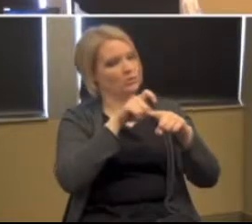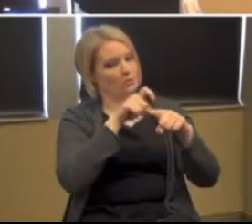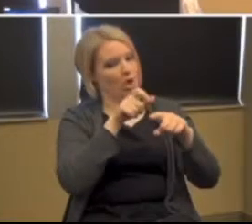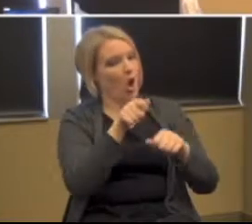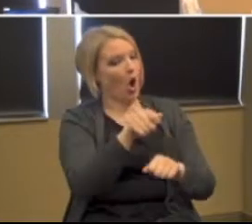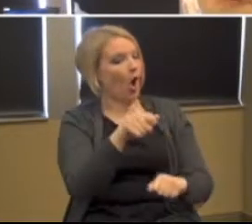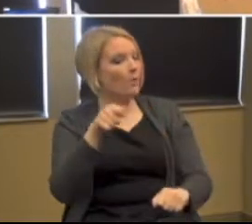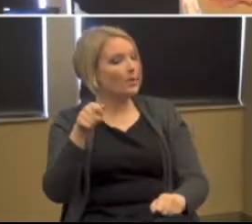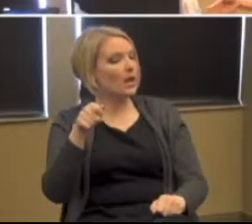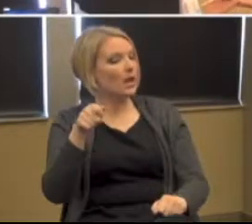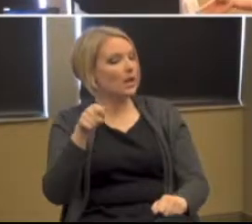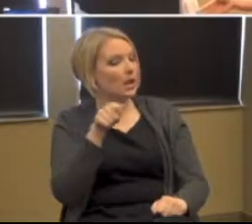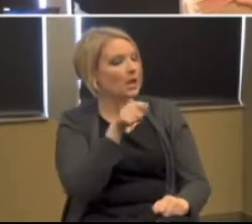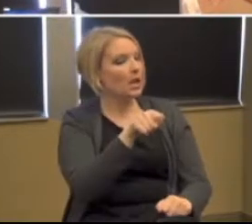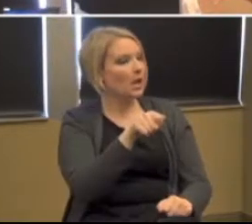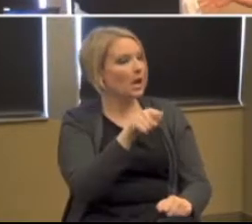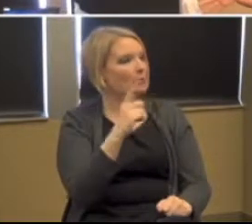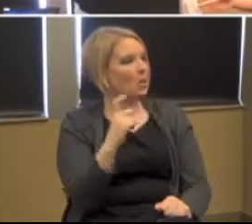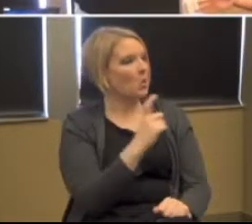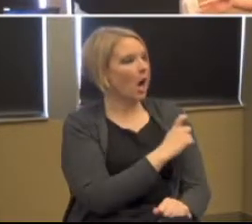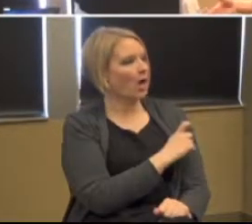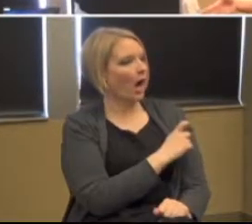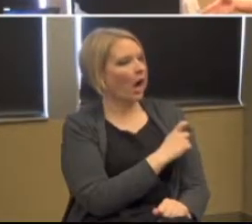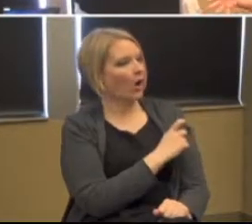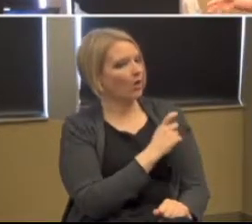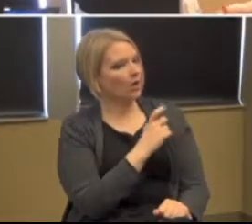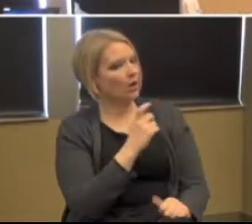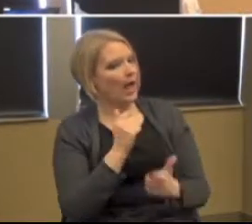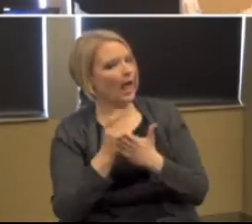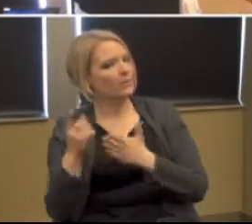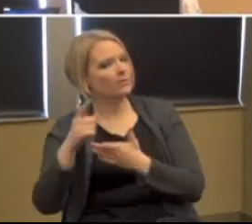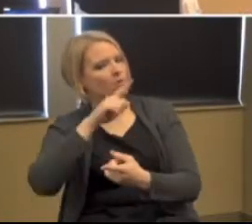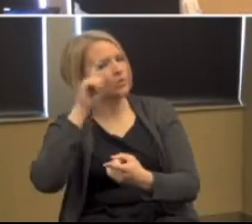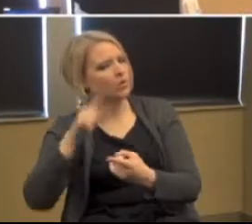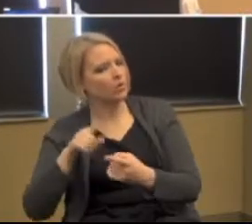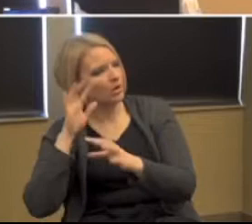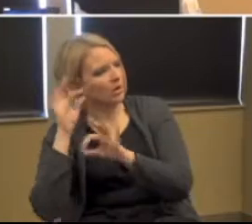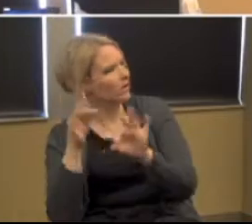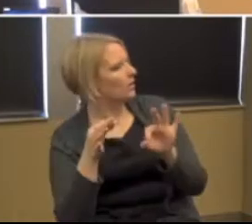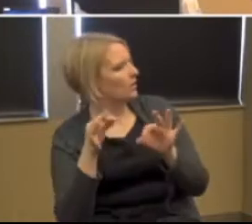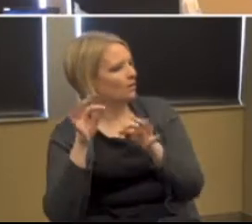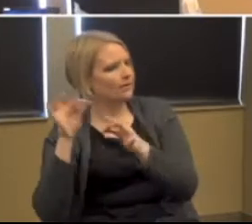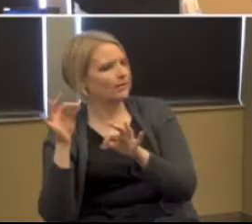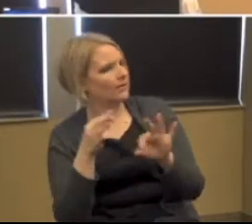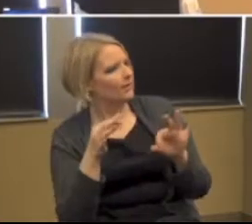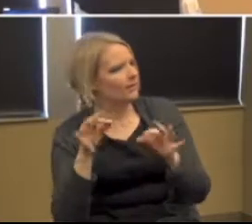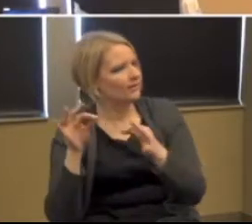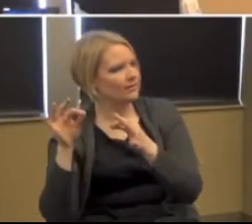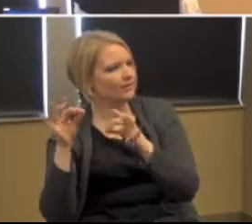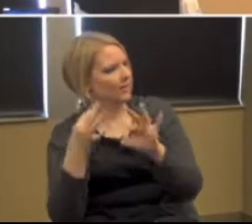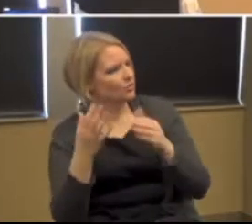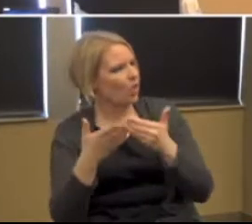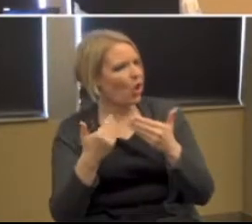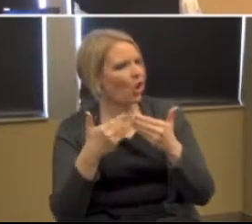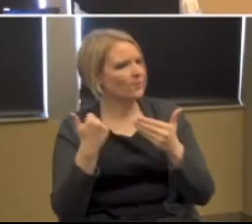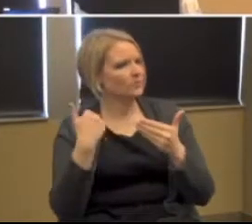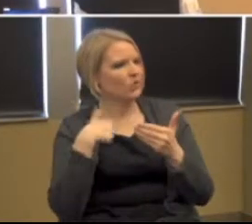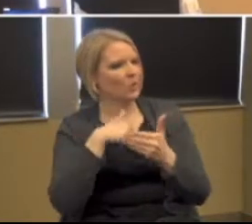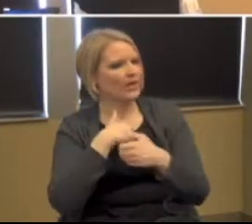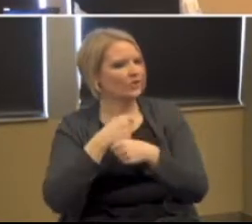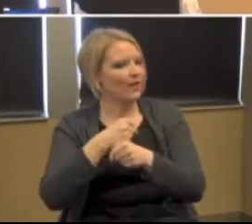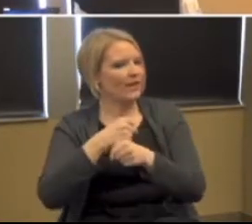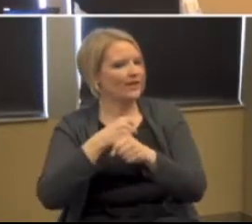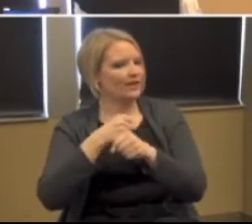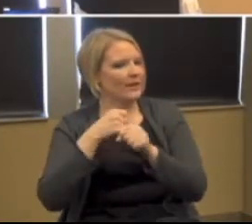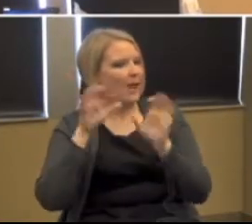door open and him working in the pod that was outside of his classroom, not even in his classroom. So it was almost like we had created a